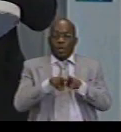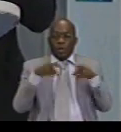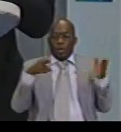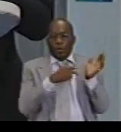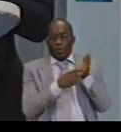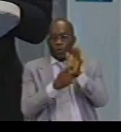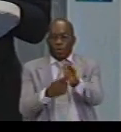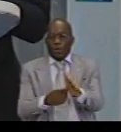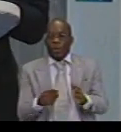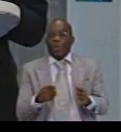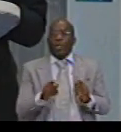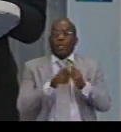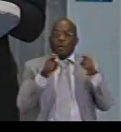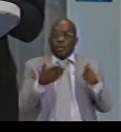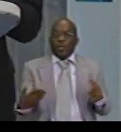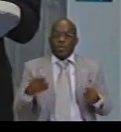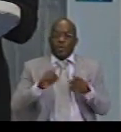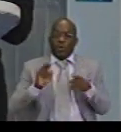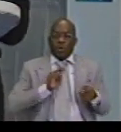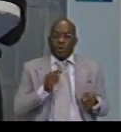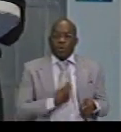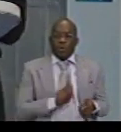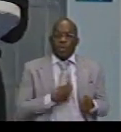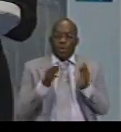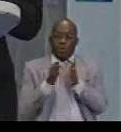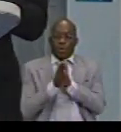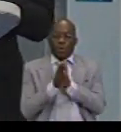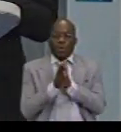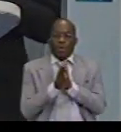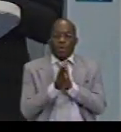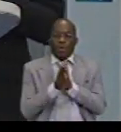and deliverance. Pray the Lord now.